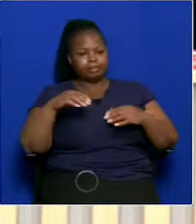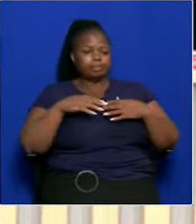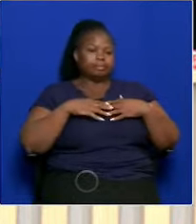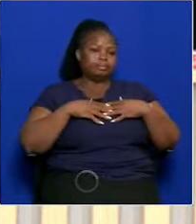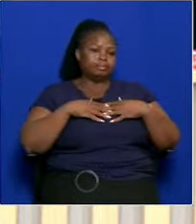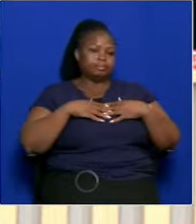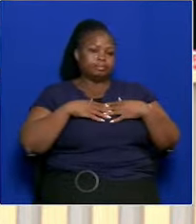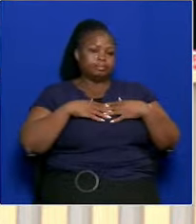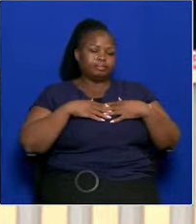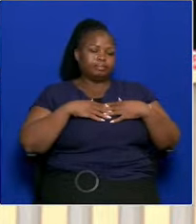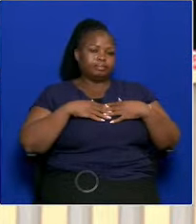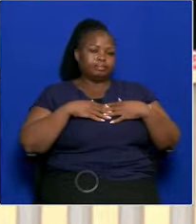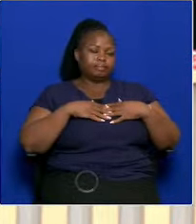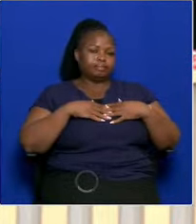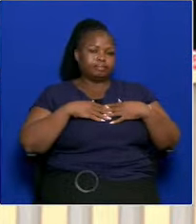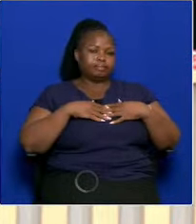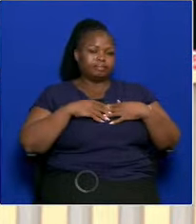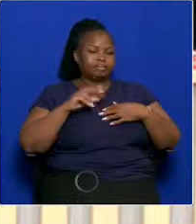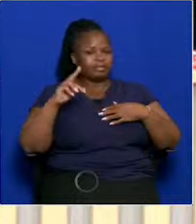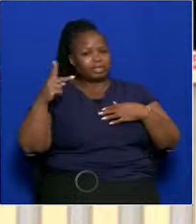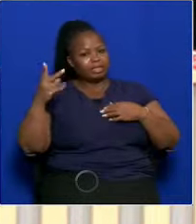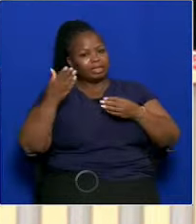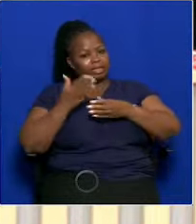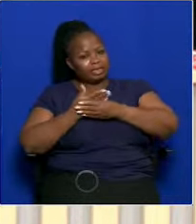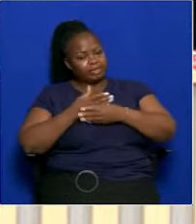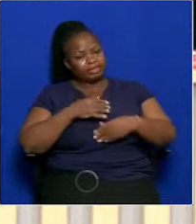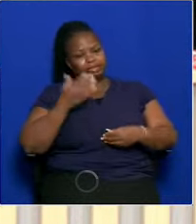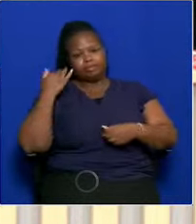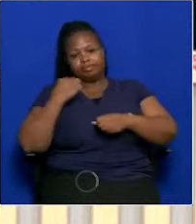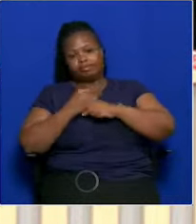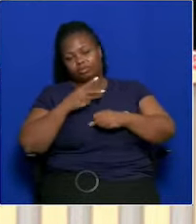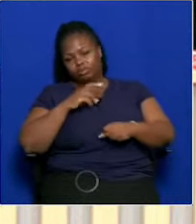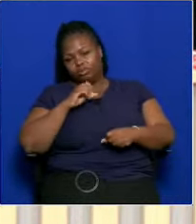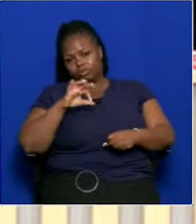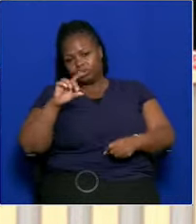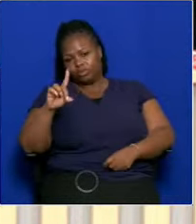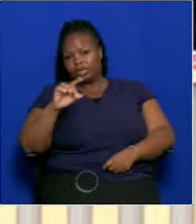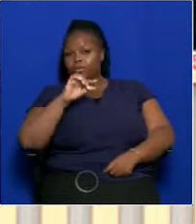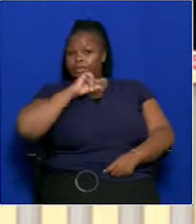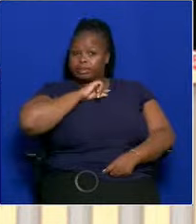There's a case in 2001 where he was found guilty